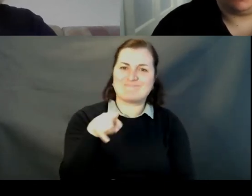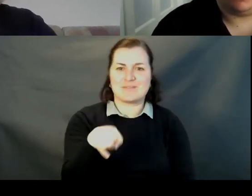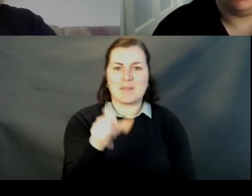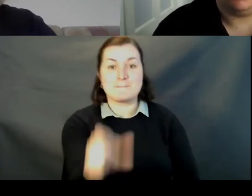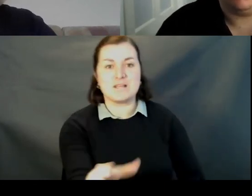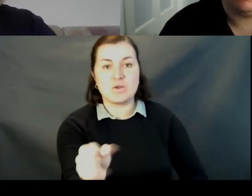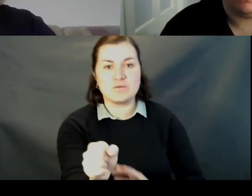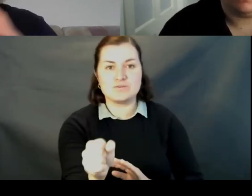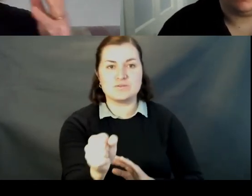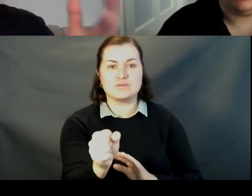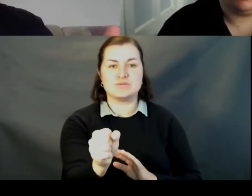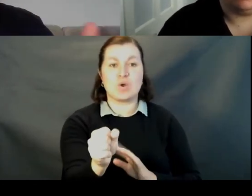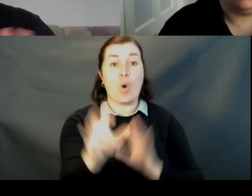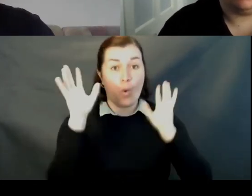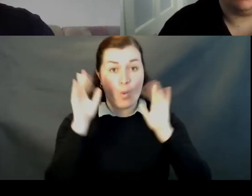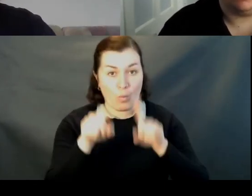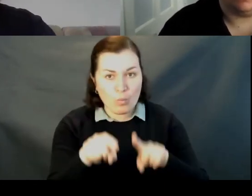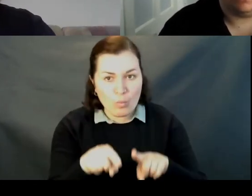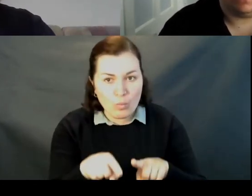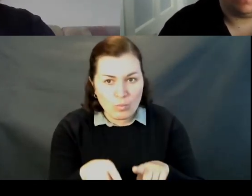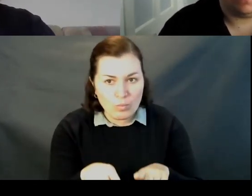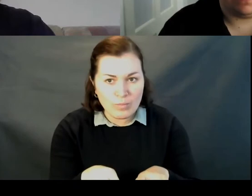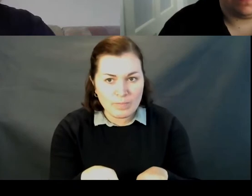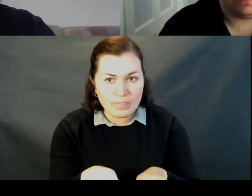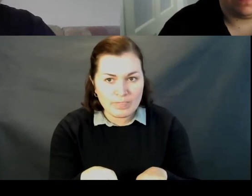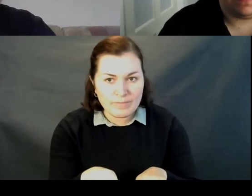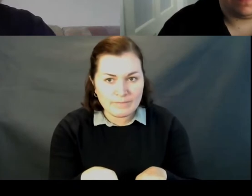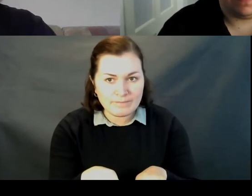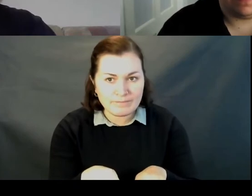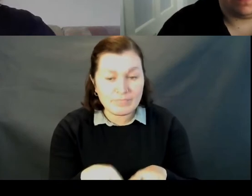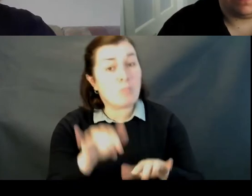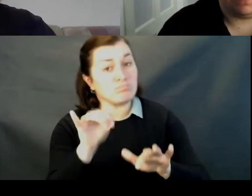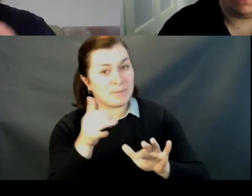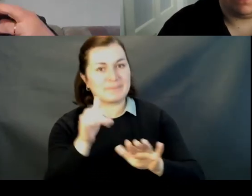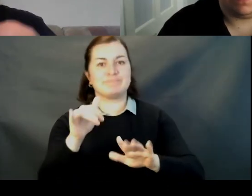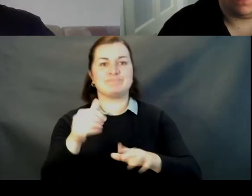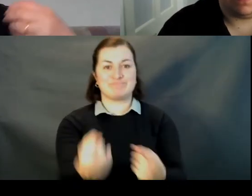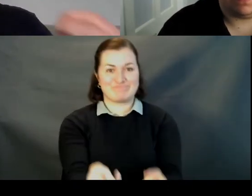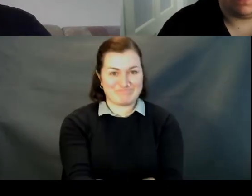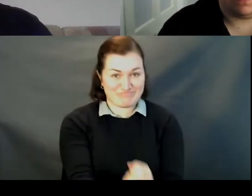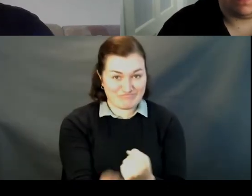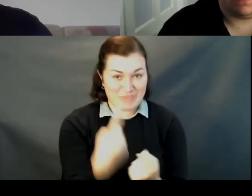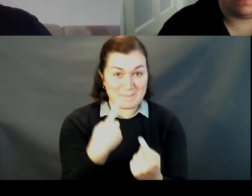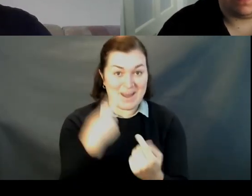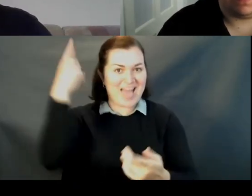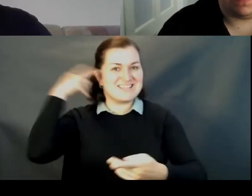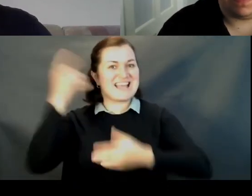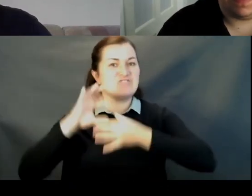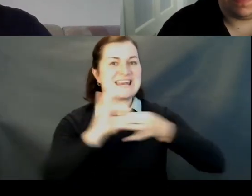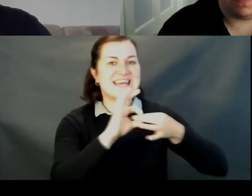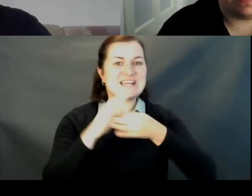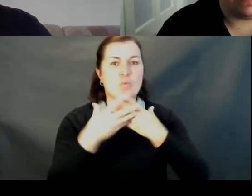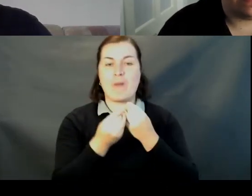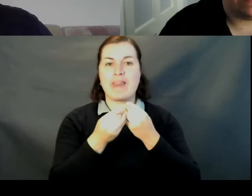mean, sounds that can be, oh, right, can be, for instance, related to Indian rituals. Definitely then I would want to speak